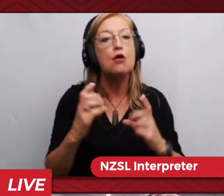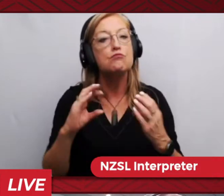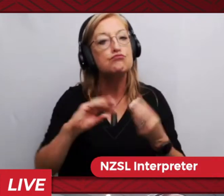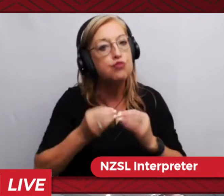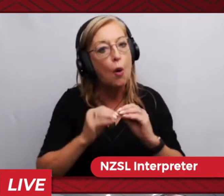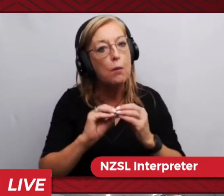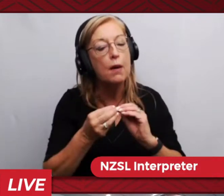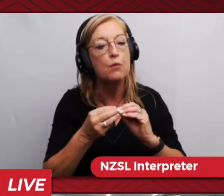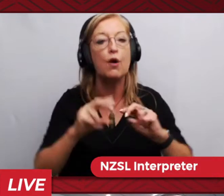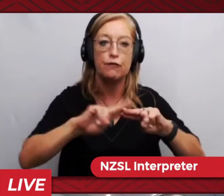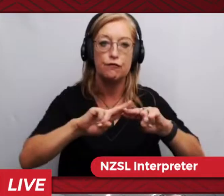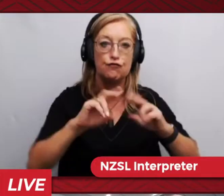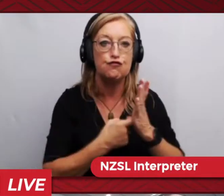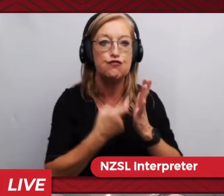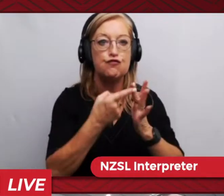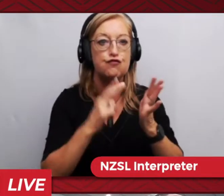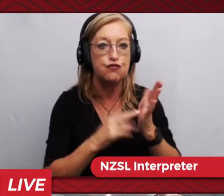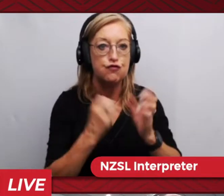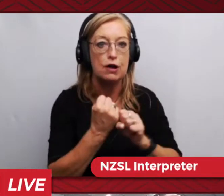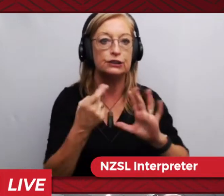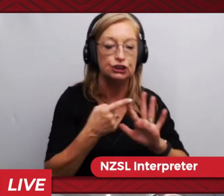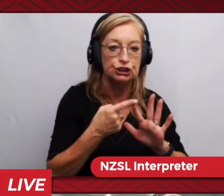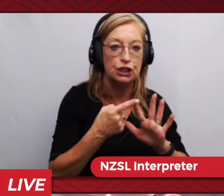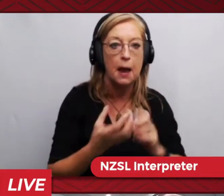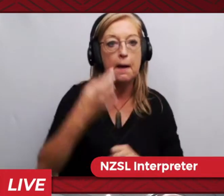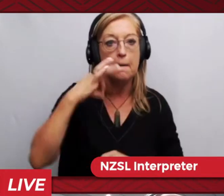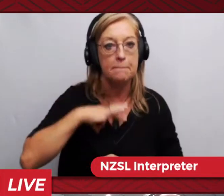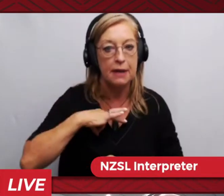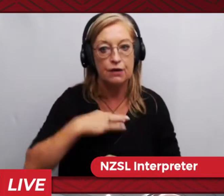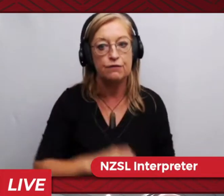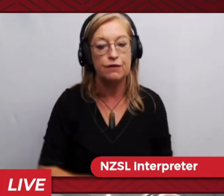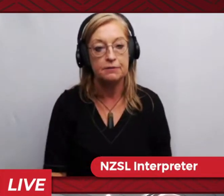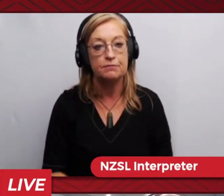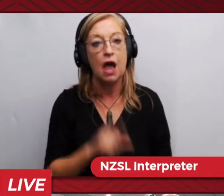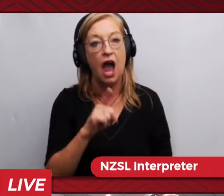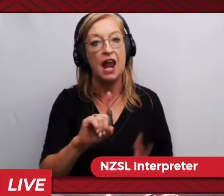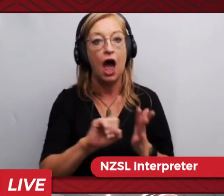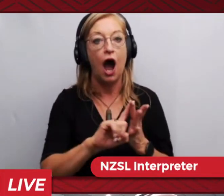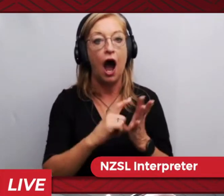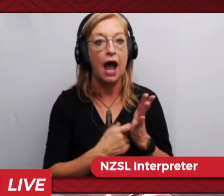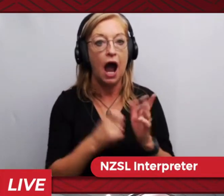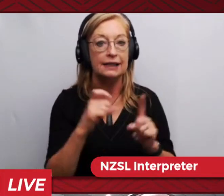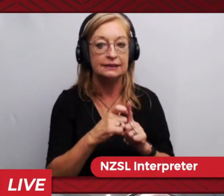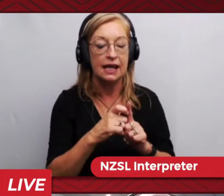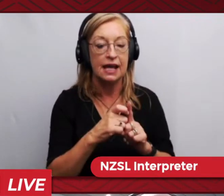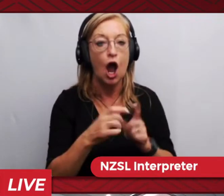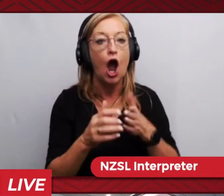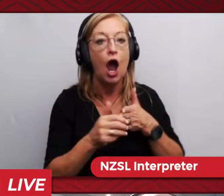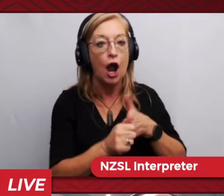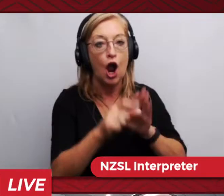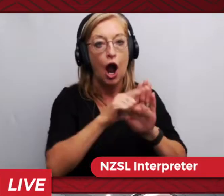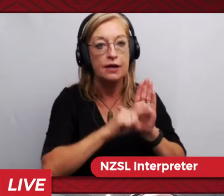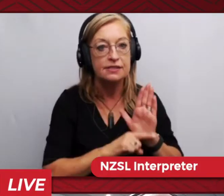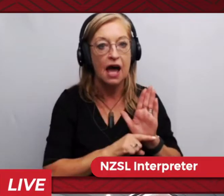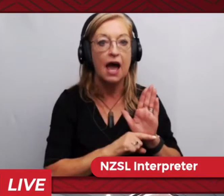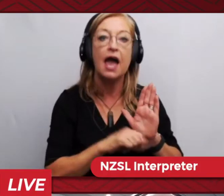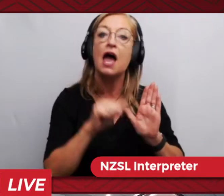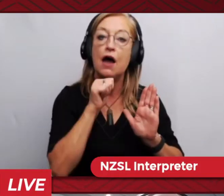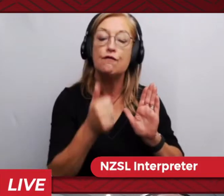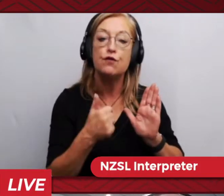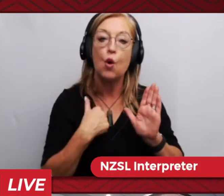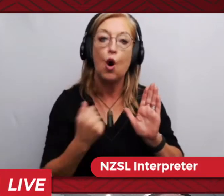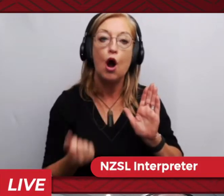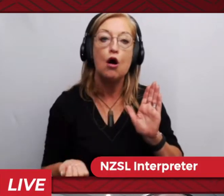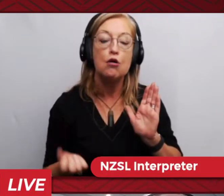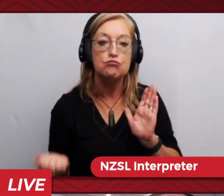is that as long as you are providing a travel allowance to cover the difference in what it would normally cost them to get to work and what